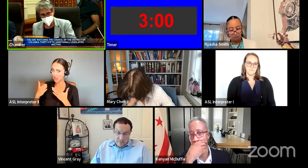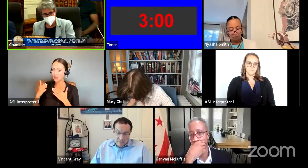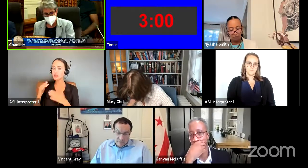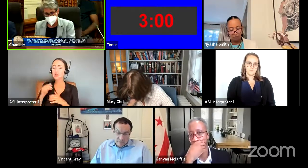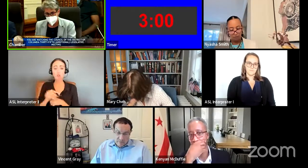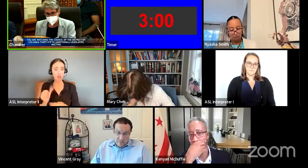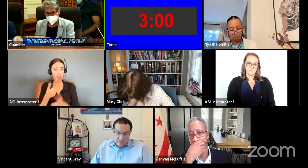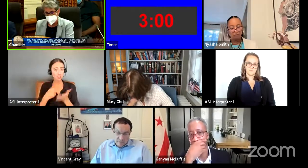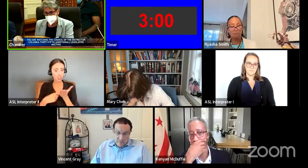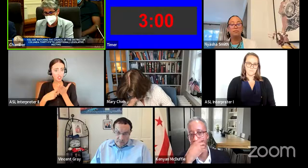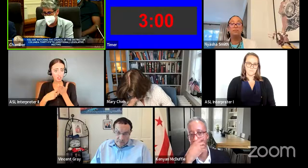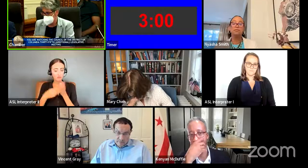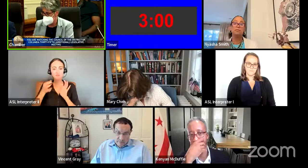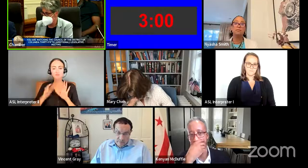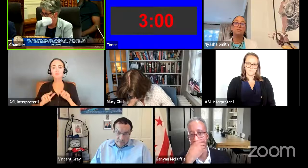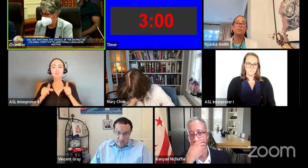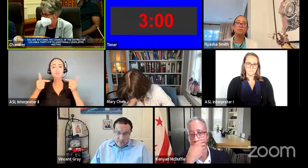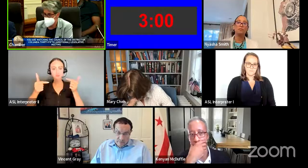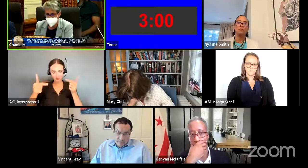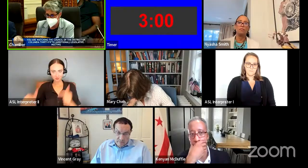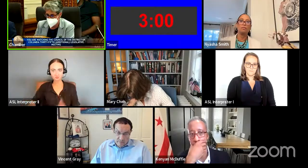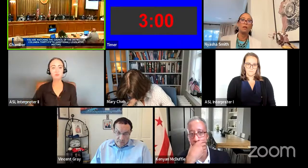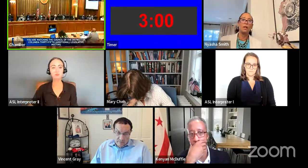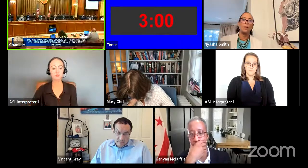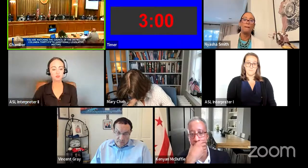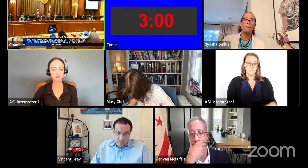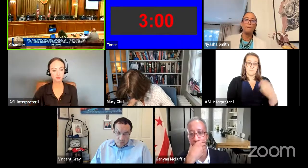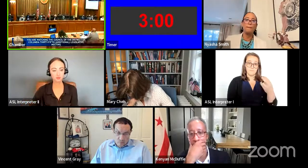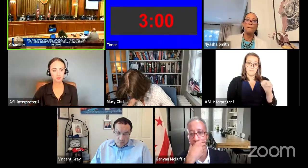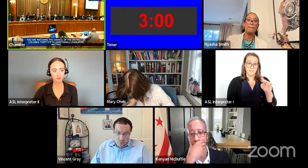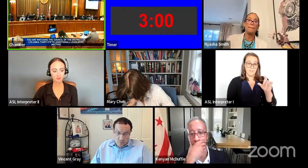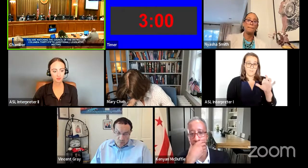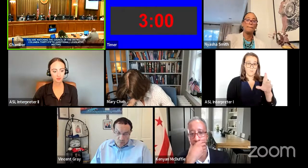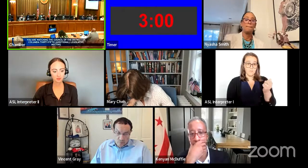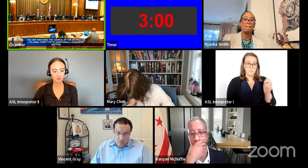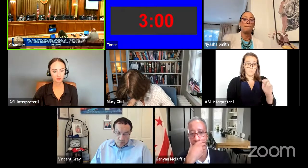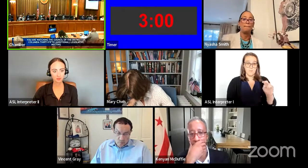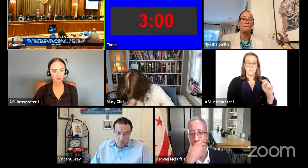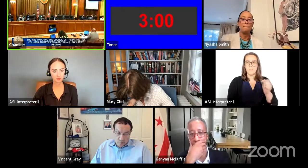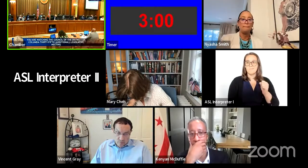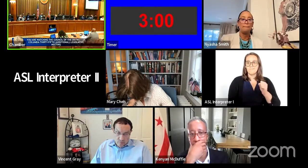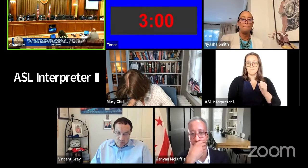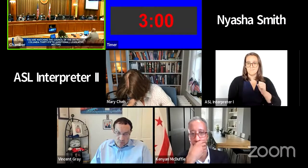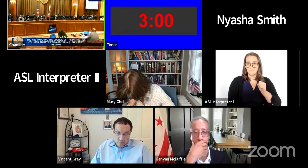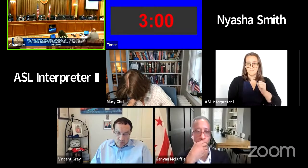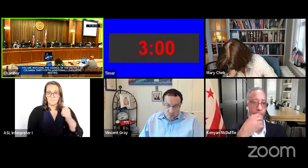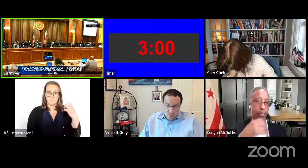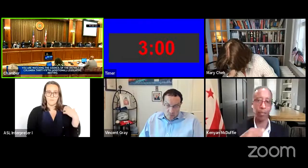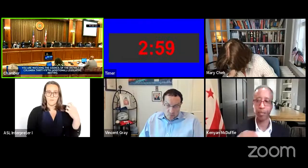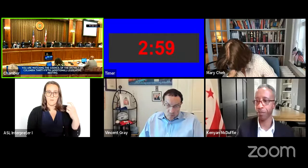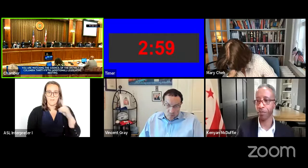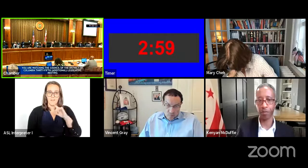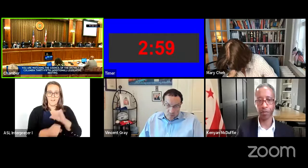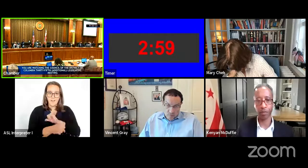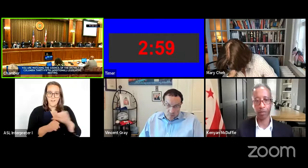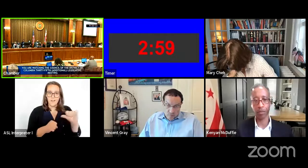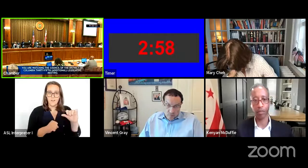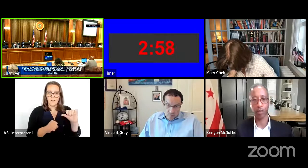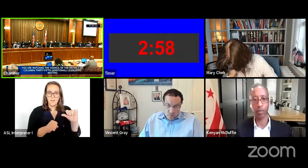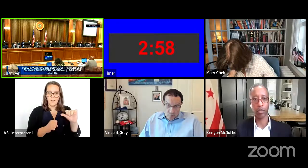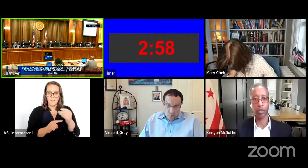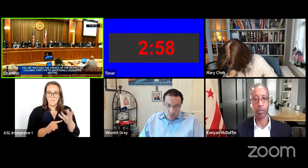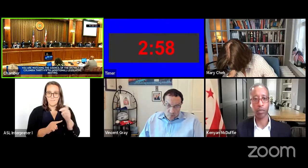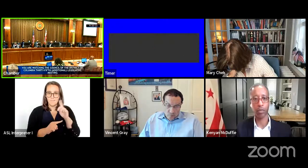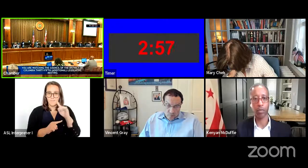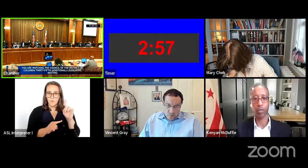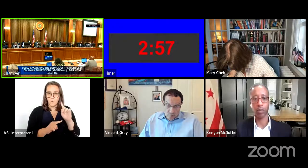Further discussion? Is that Councilmember Henderson? Yes, Mr. Chairman. I actually just have, I have a few